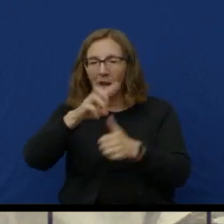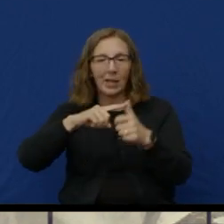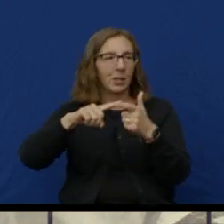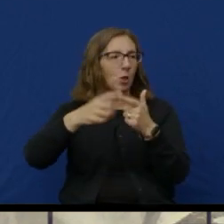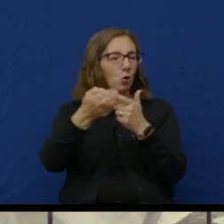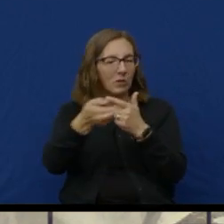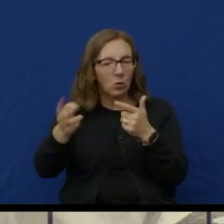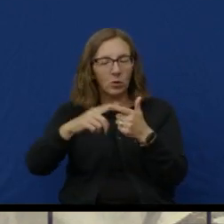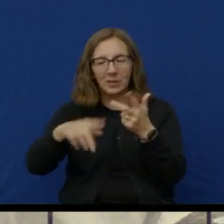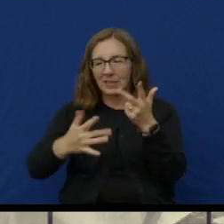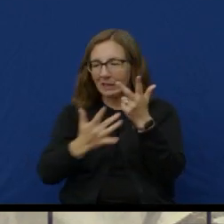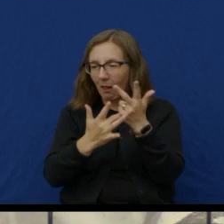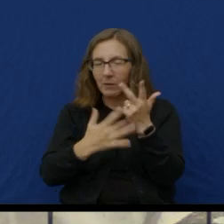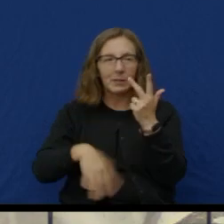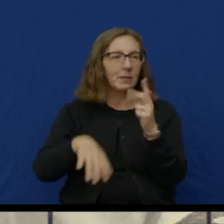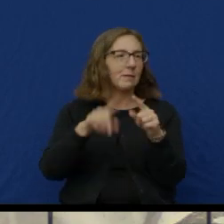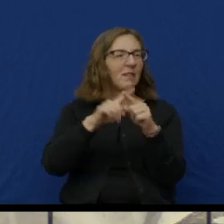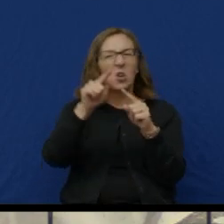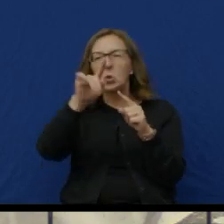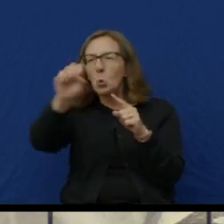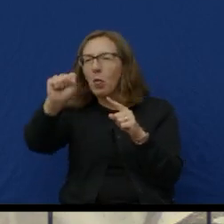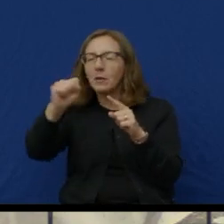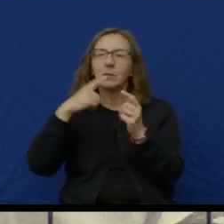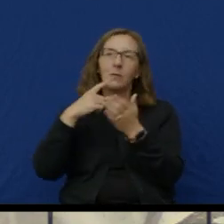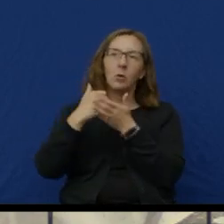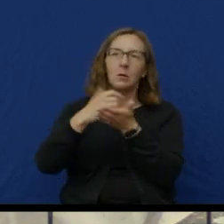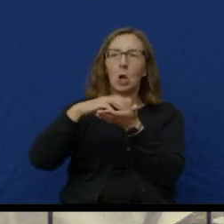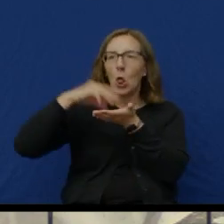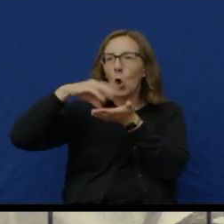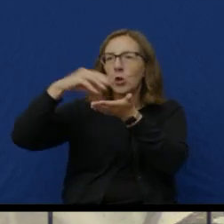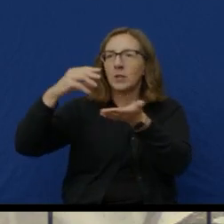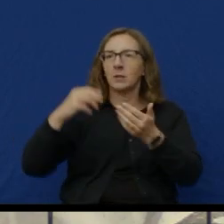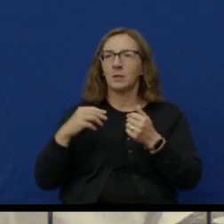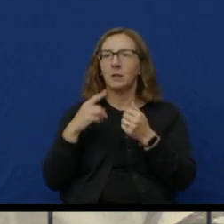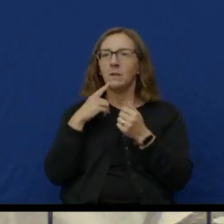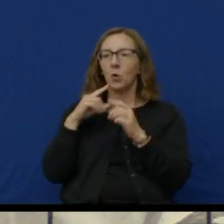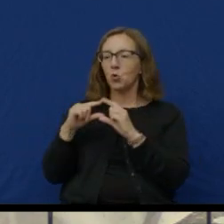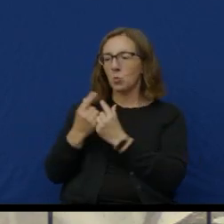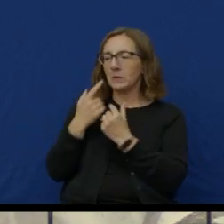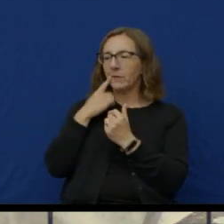technology, learning tools for groups of students with need.